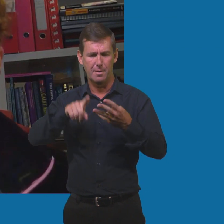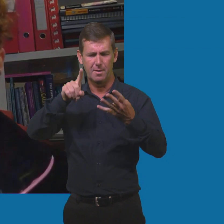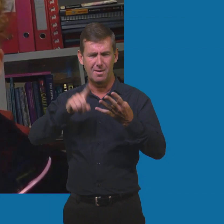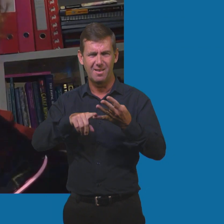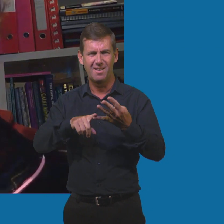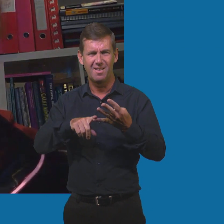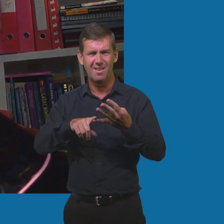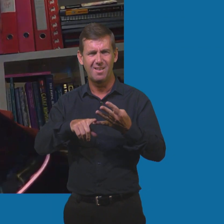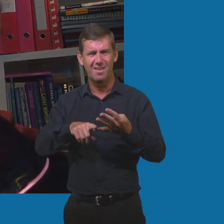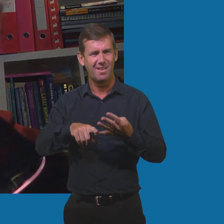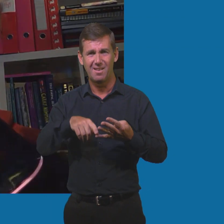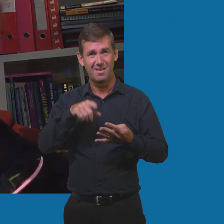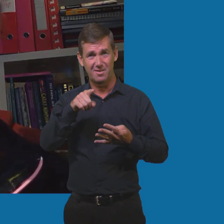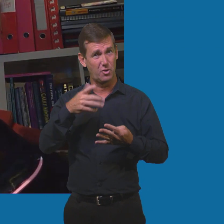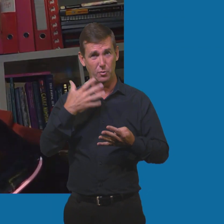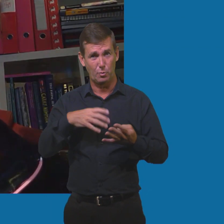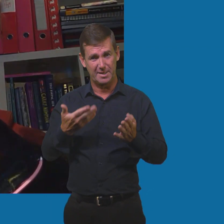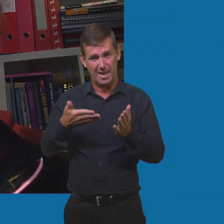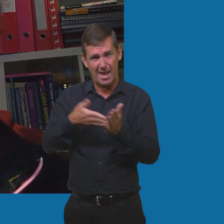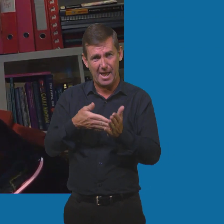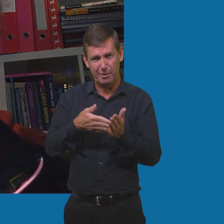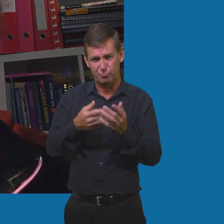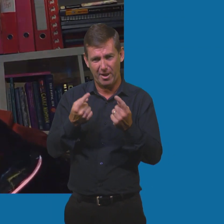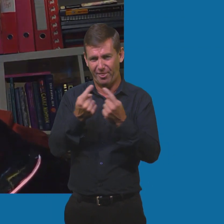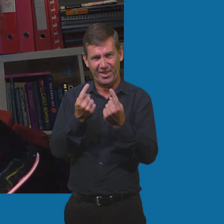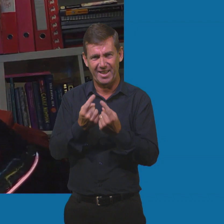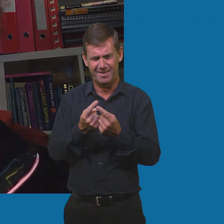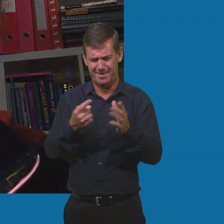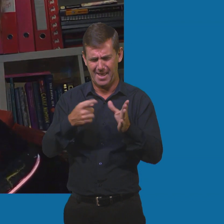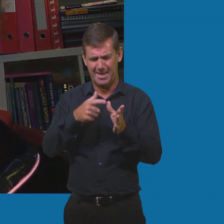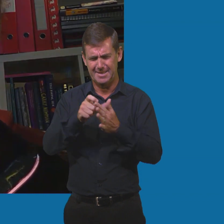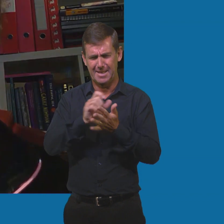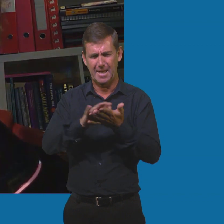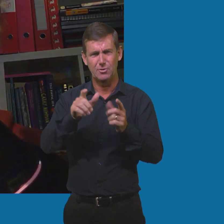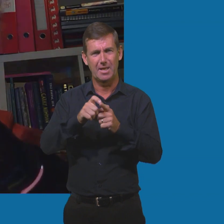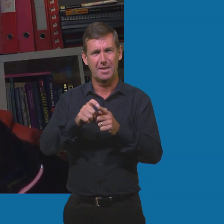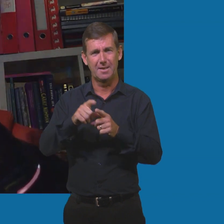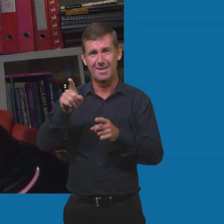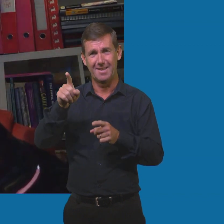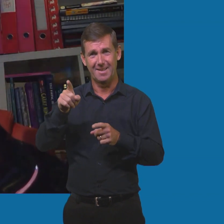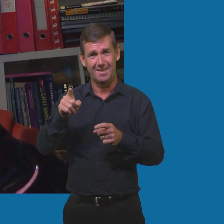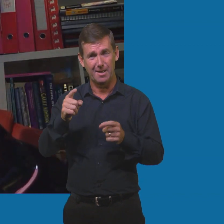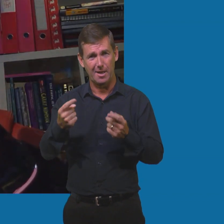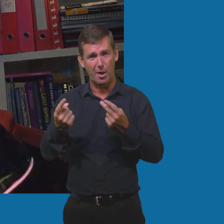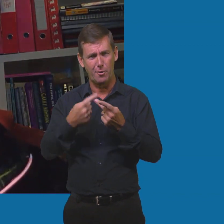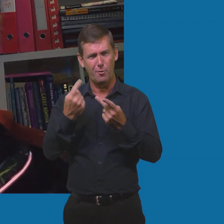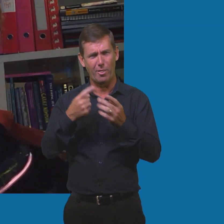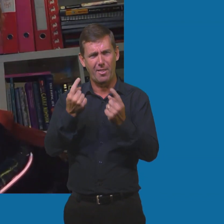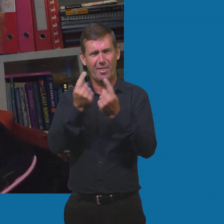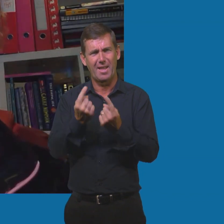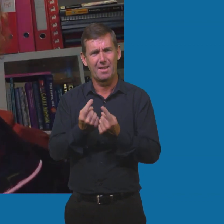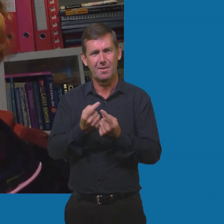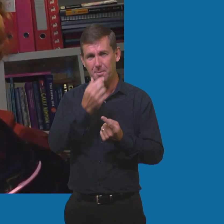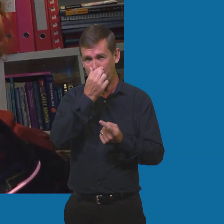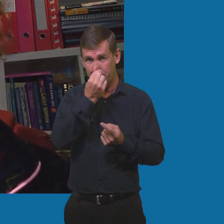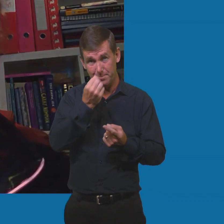Did you just run out? Did you just need another characteristic? Like, what was going on there? And it felt, and she was just like, is this just another thing for you? And